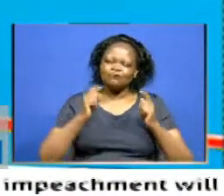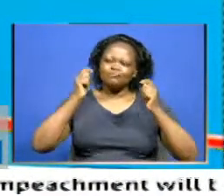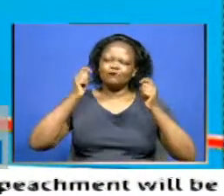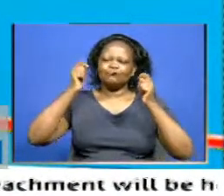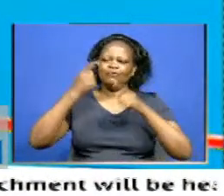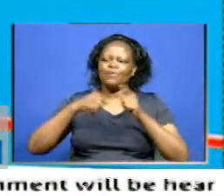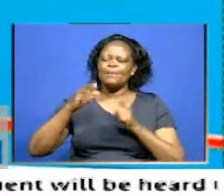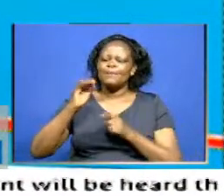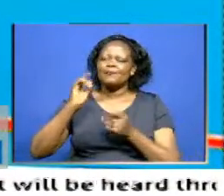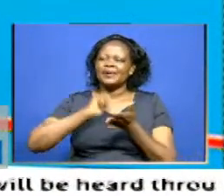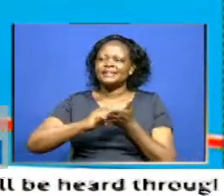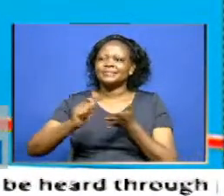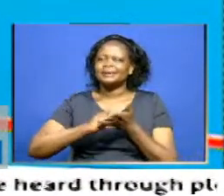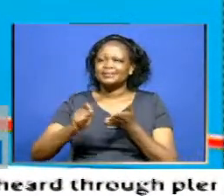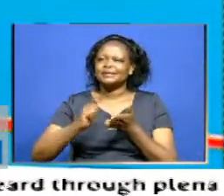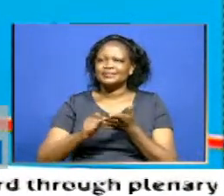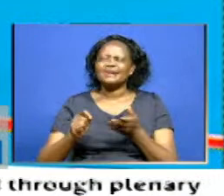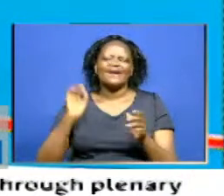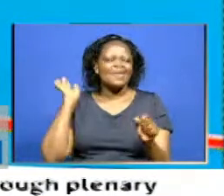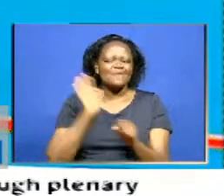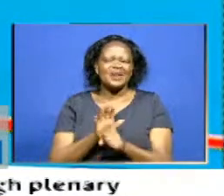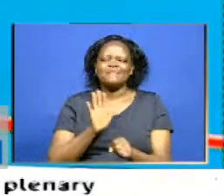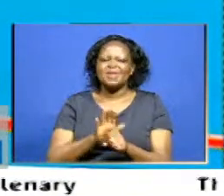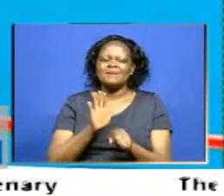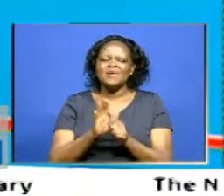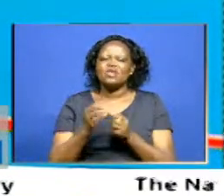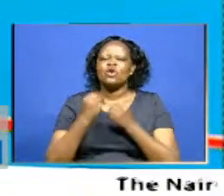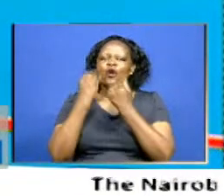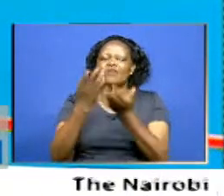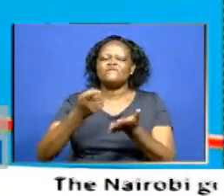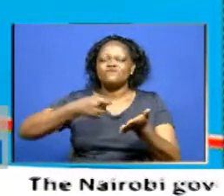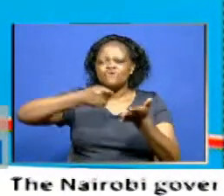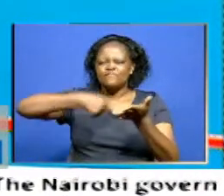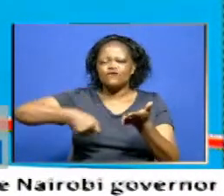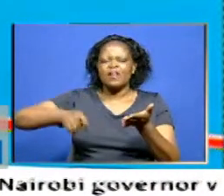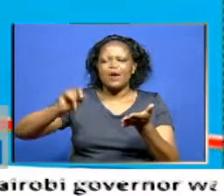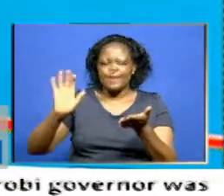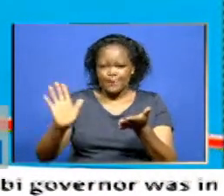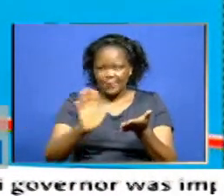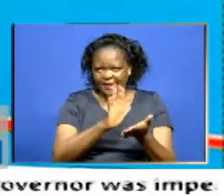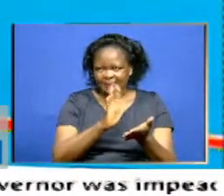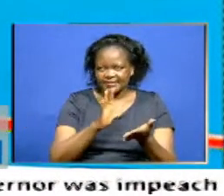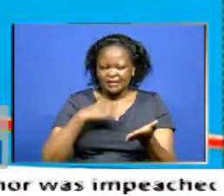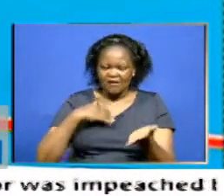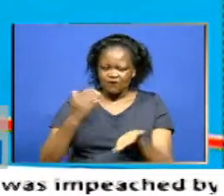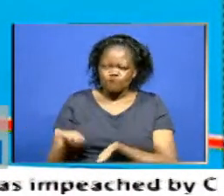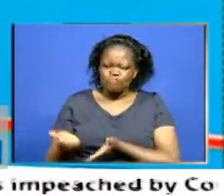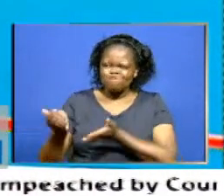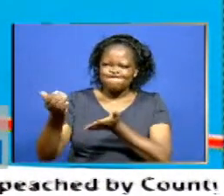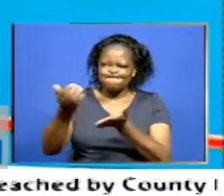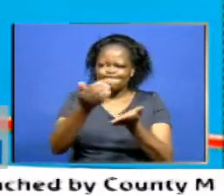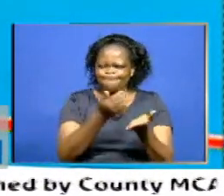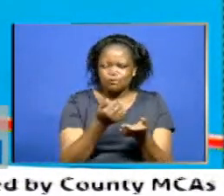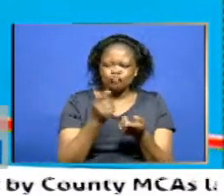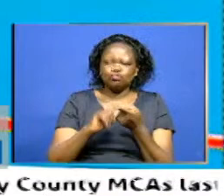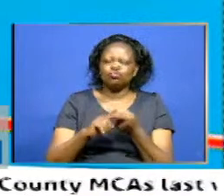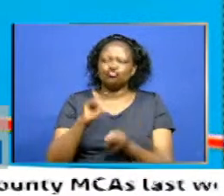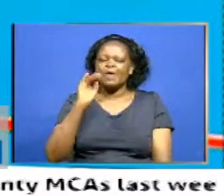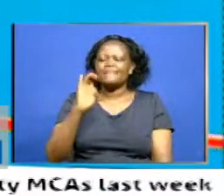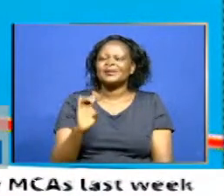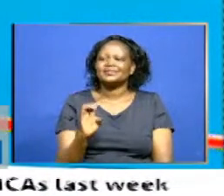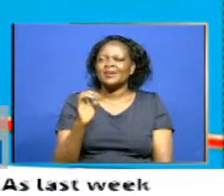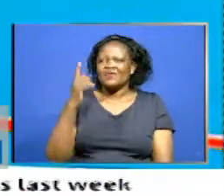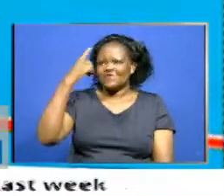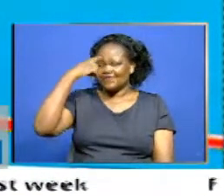BBI Secretariat in their hundreds to present their signatures they have collected so far to the IEBC